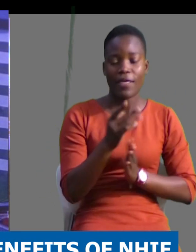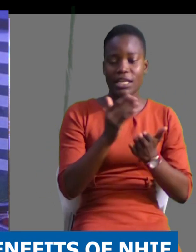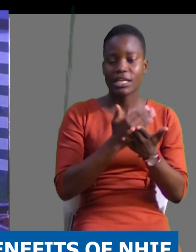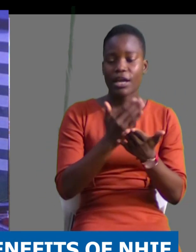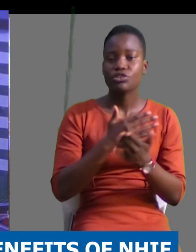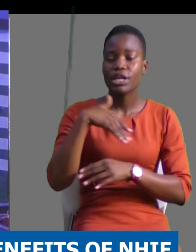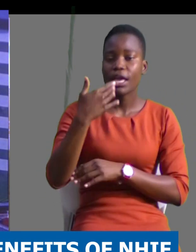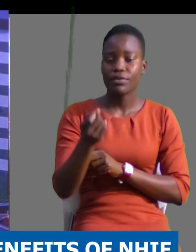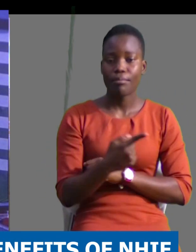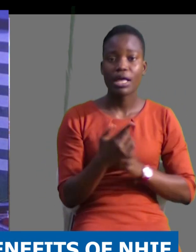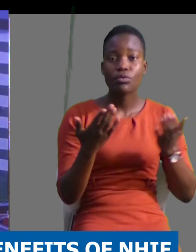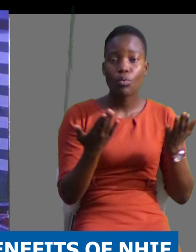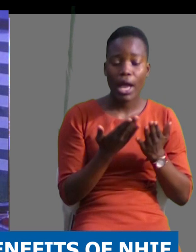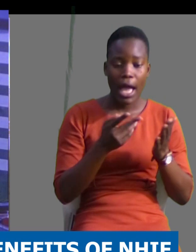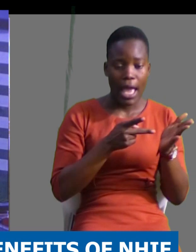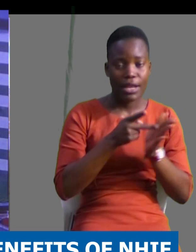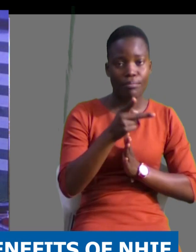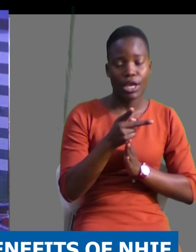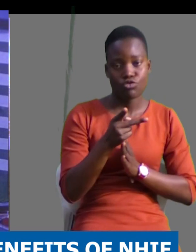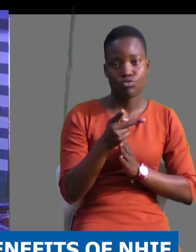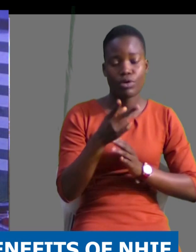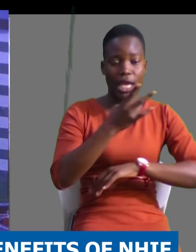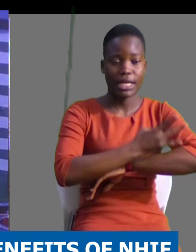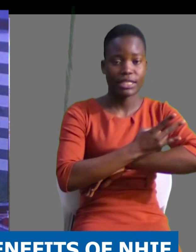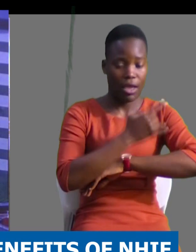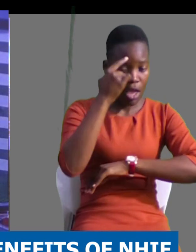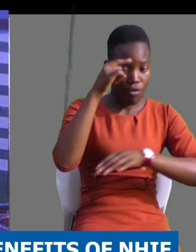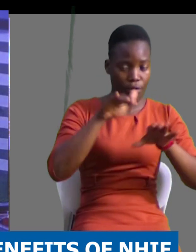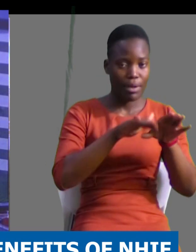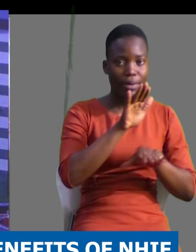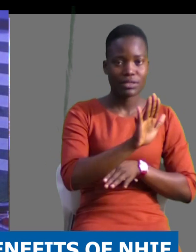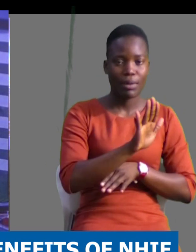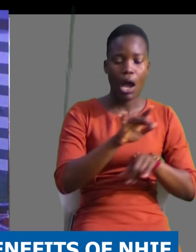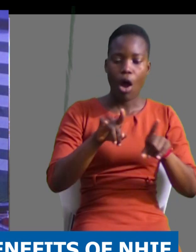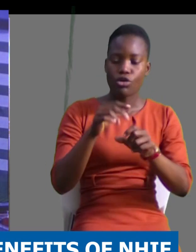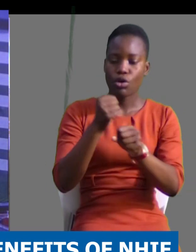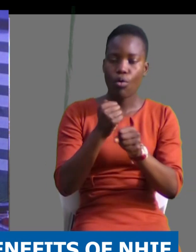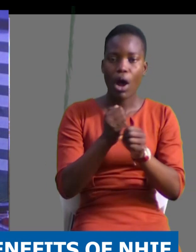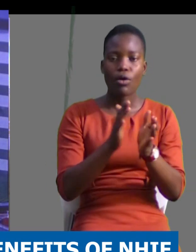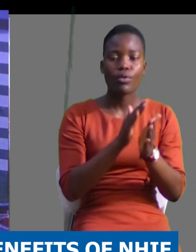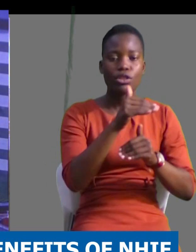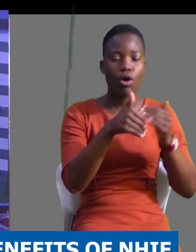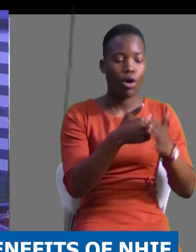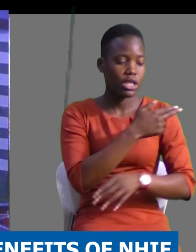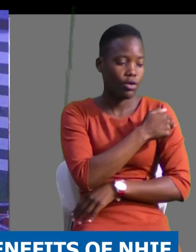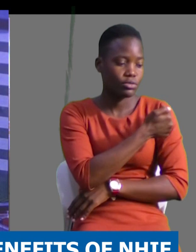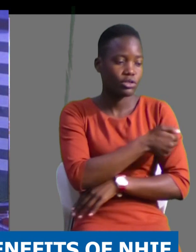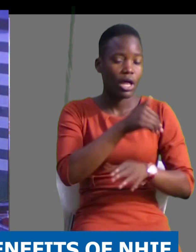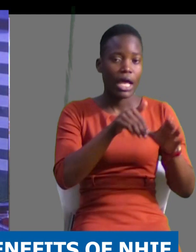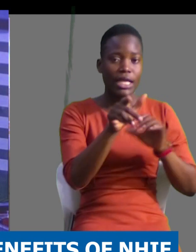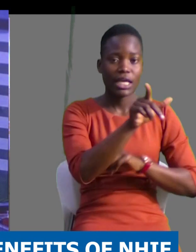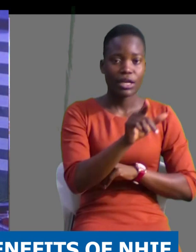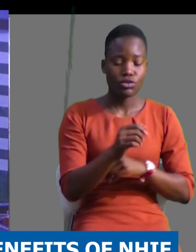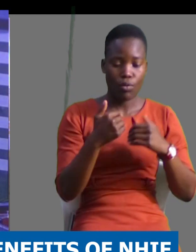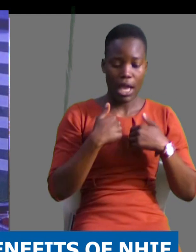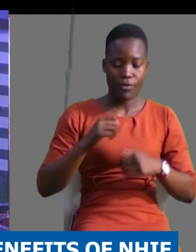Yeah. deductions every month to NHIF Yeah. for their members. We also work with hospitals, all hospitals that are working within